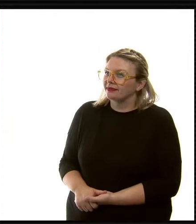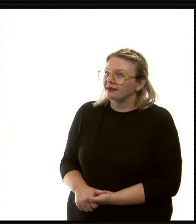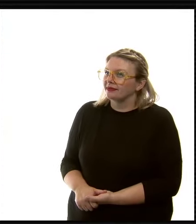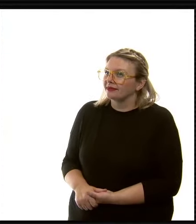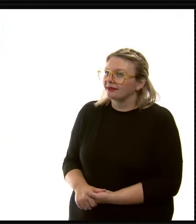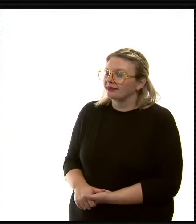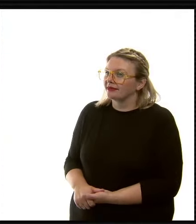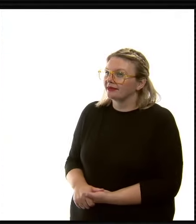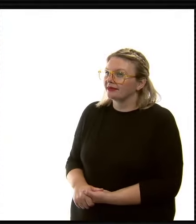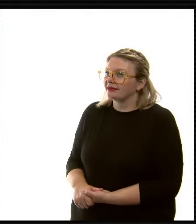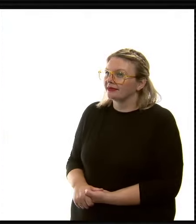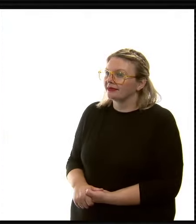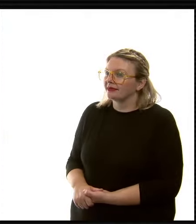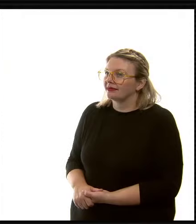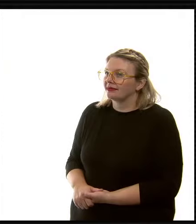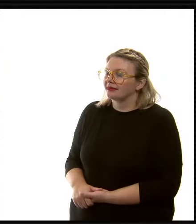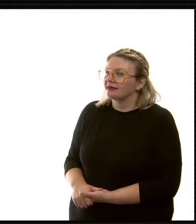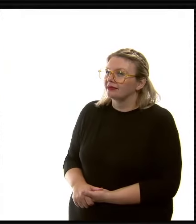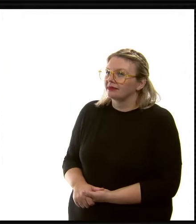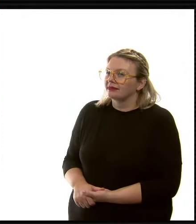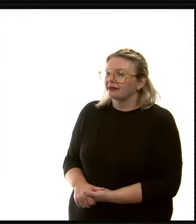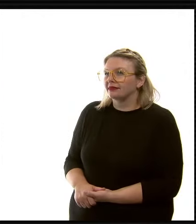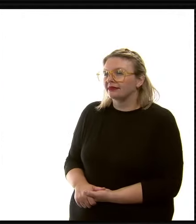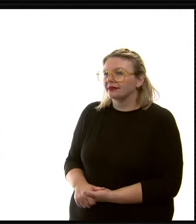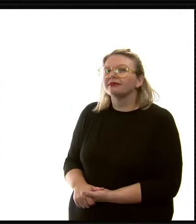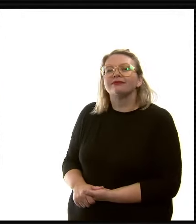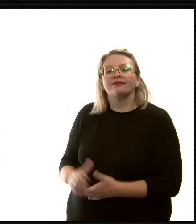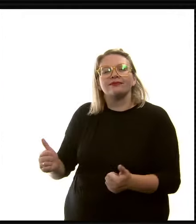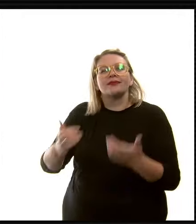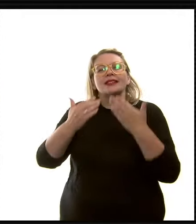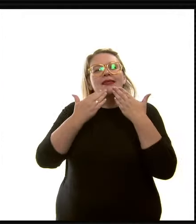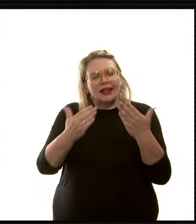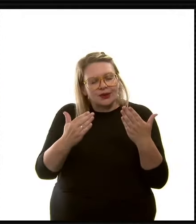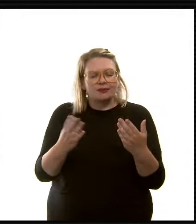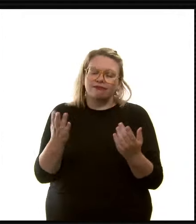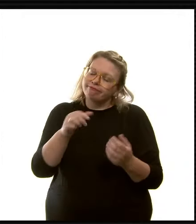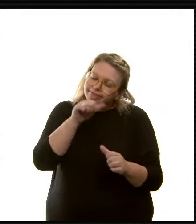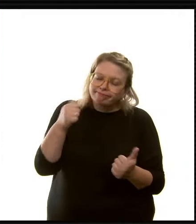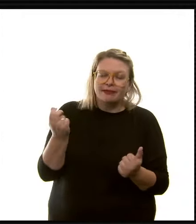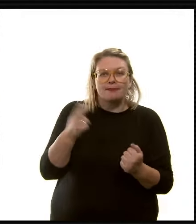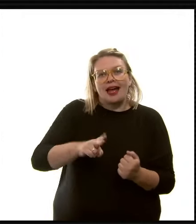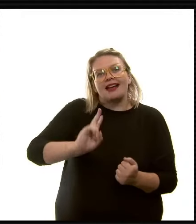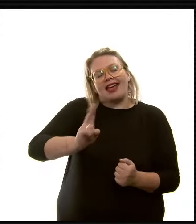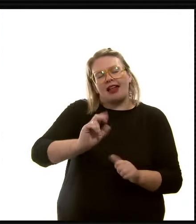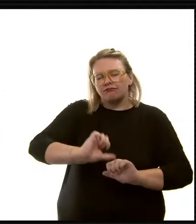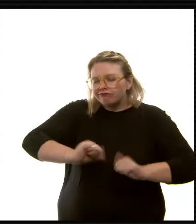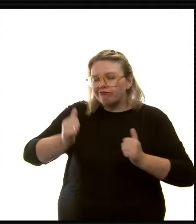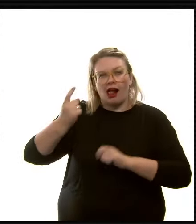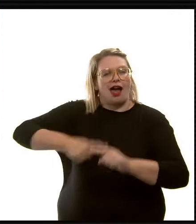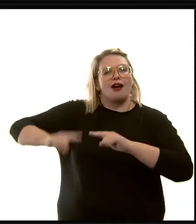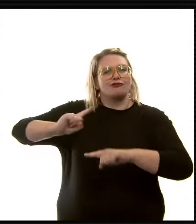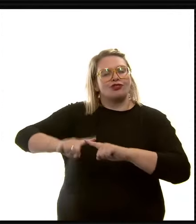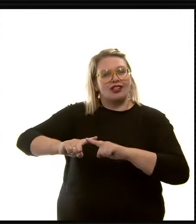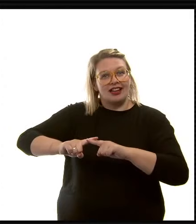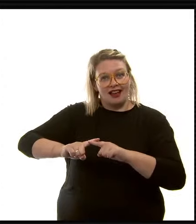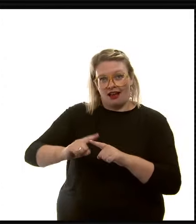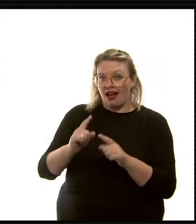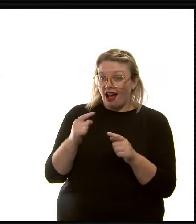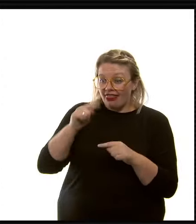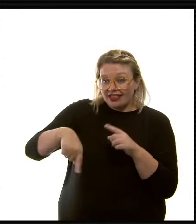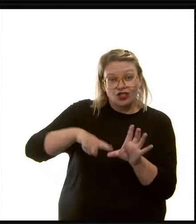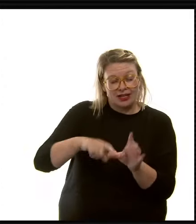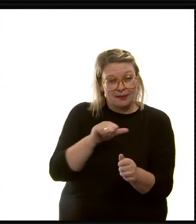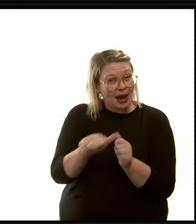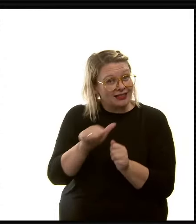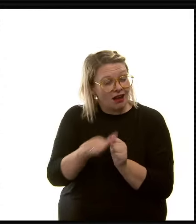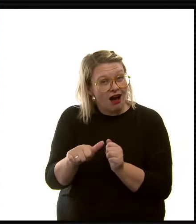Oh, yes! Thank you, Vic and Joel. It's great to be back here with you again. We had the best time last year, but this year is going to be even better because we